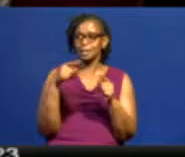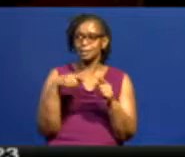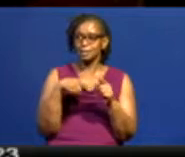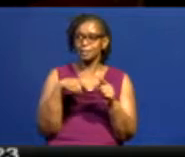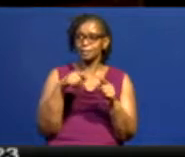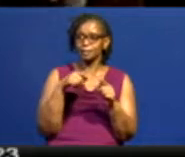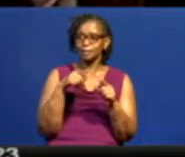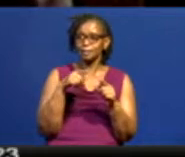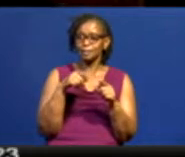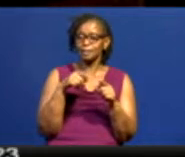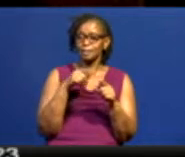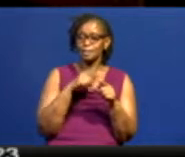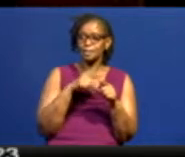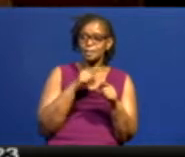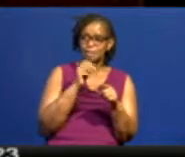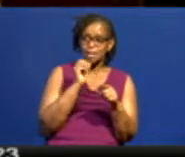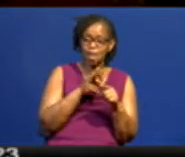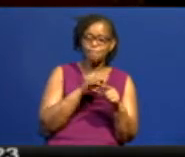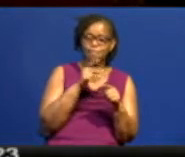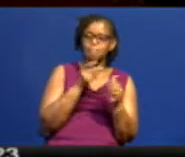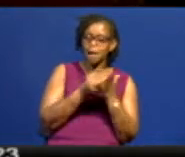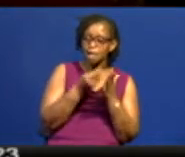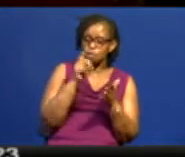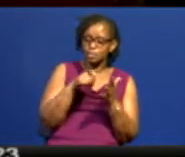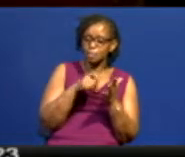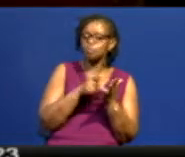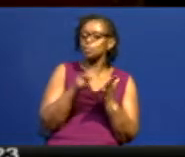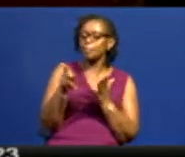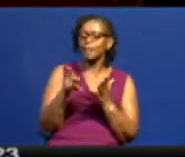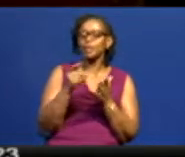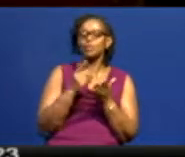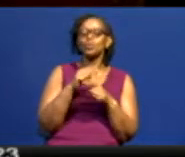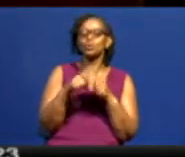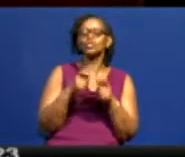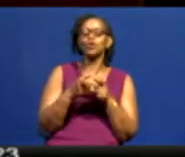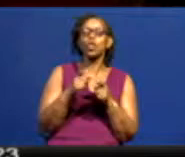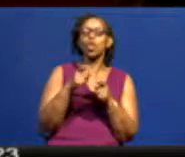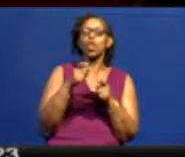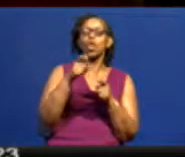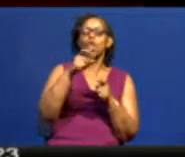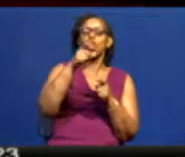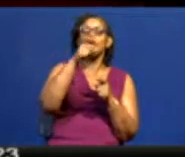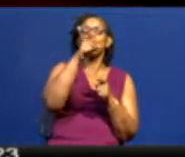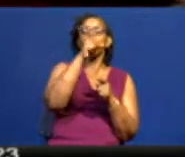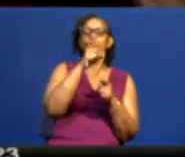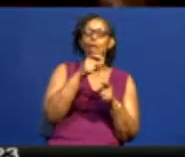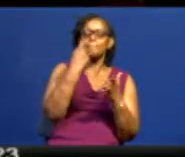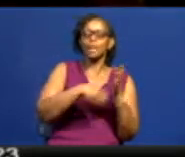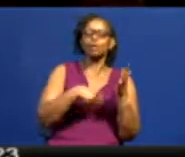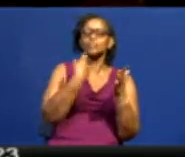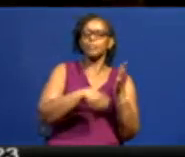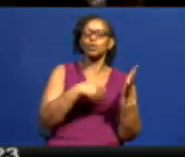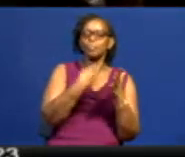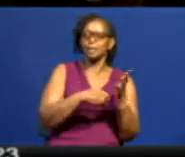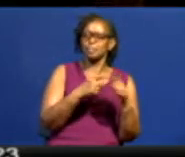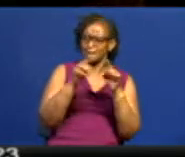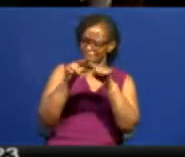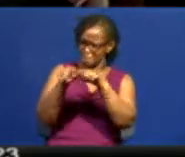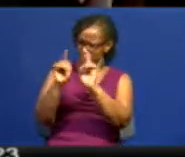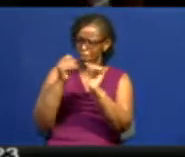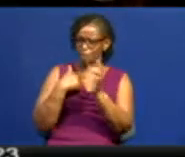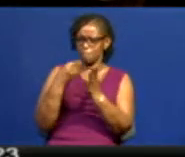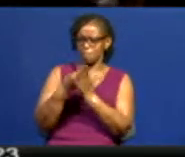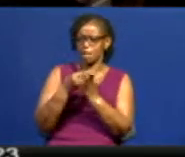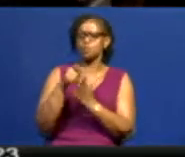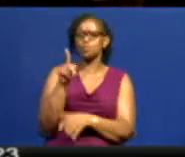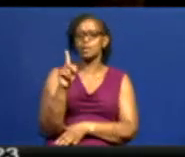supposed to pay them would accrue interest and penalties, and yet they actually owe you money. That's why now that amendment was critical